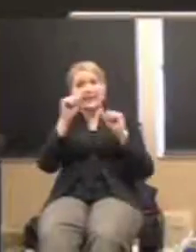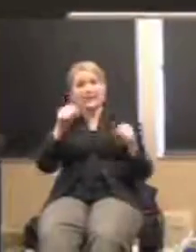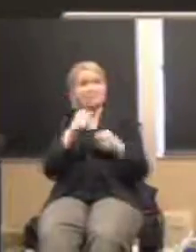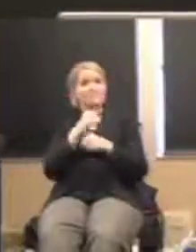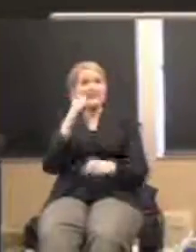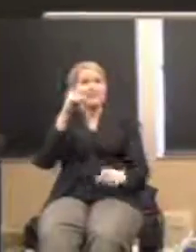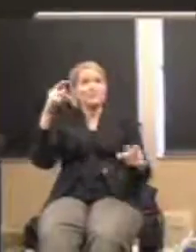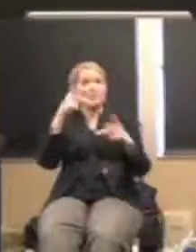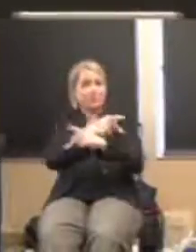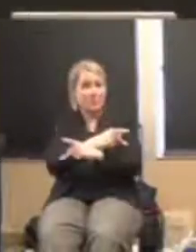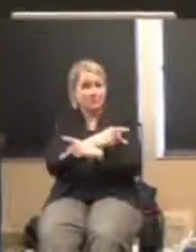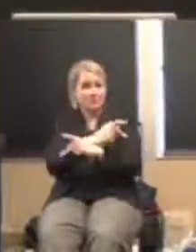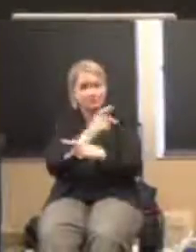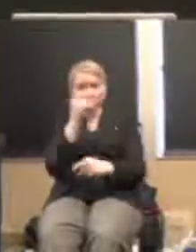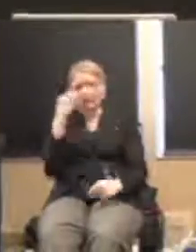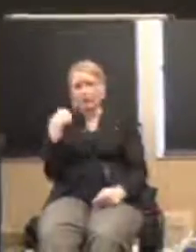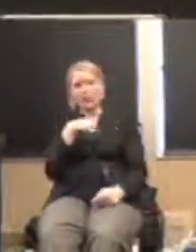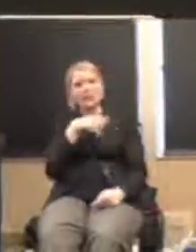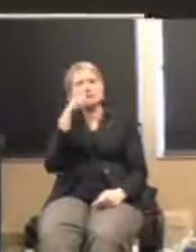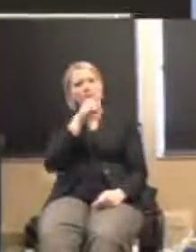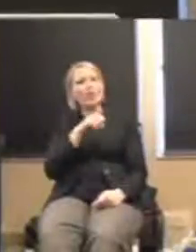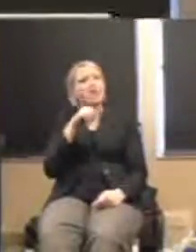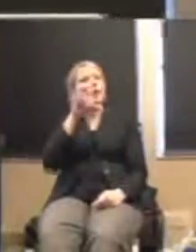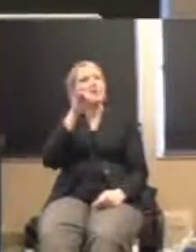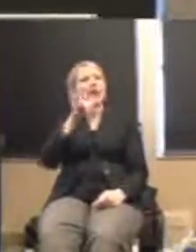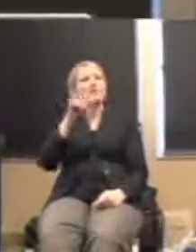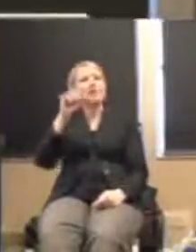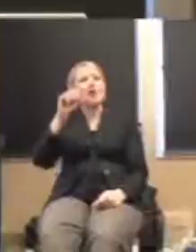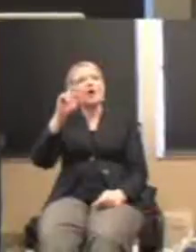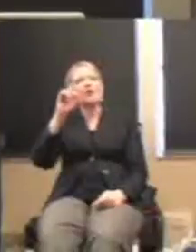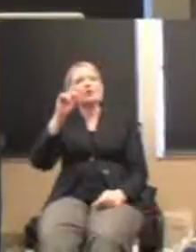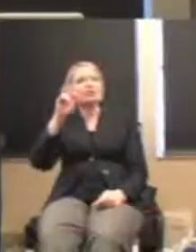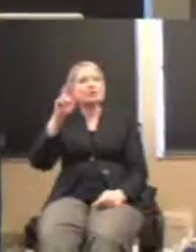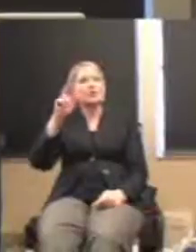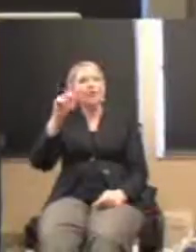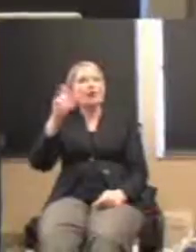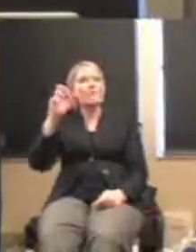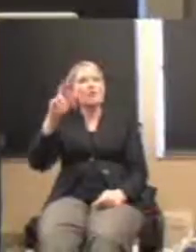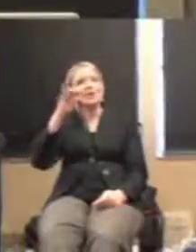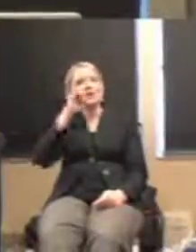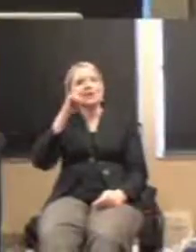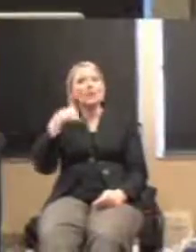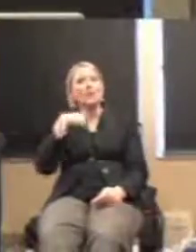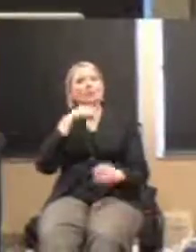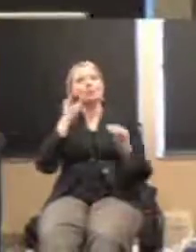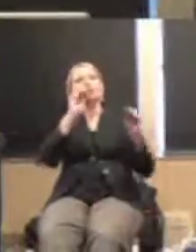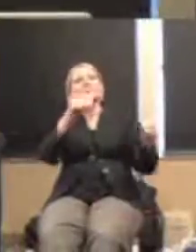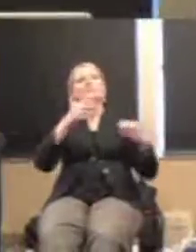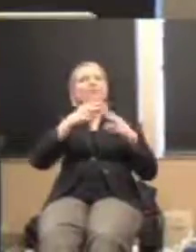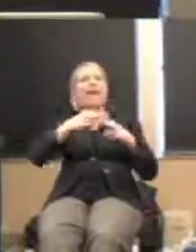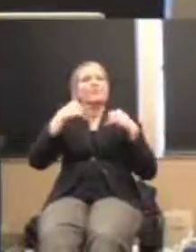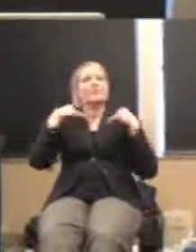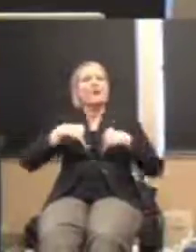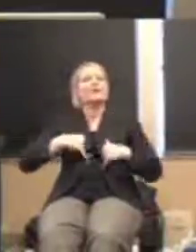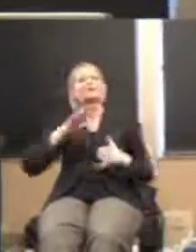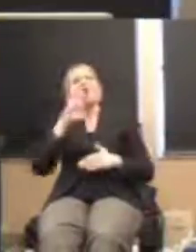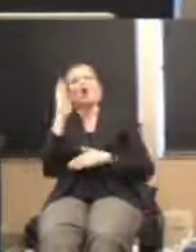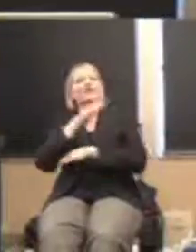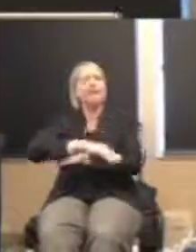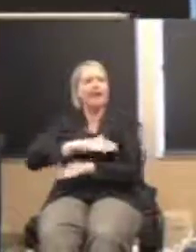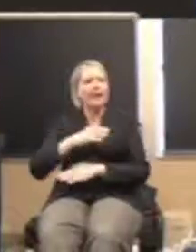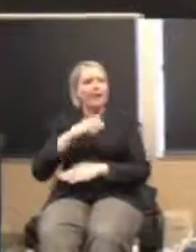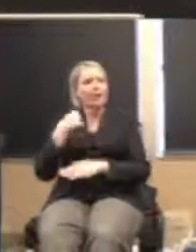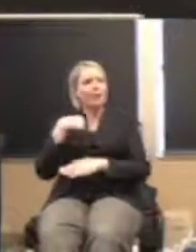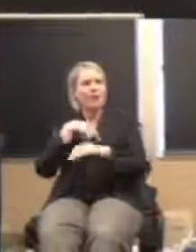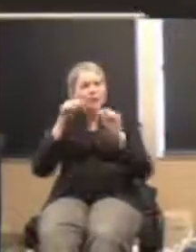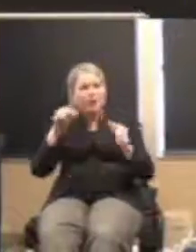we assume that, oh, but that's our Under Armour kid. We're going to heavy weight him all day long. We could really be doing more damage